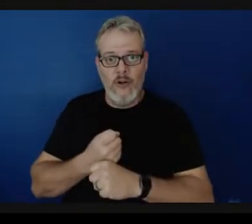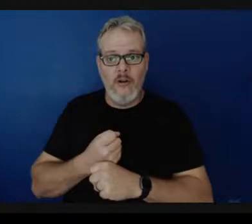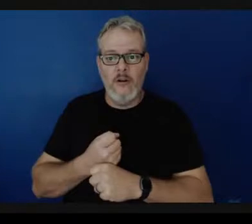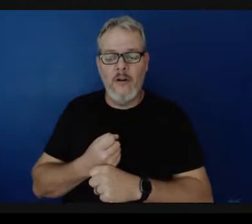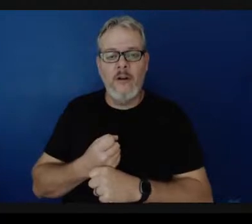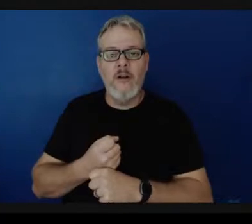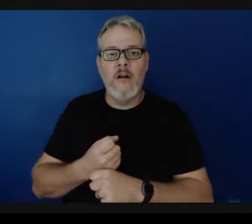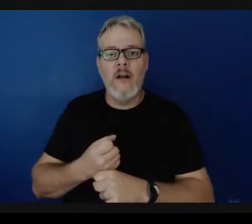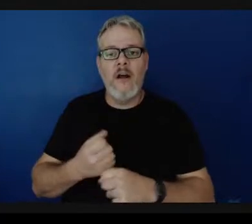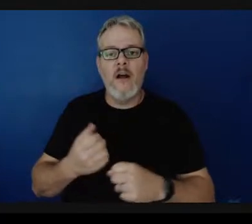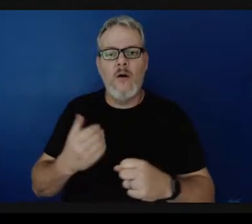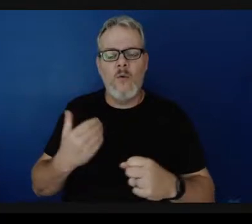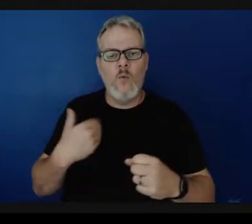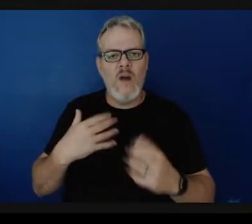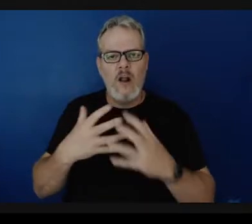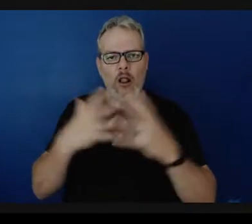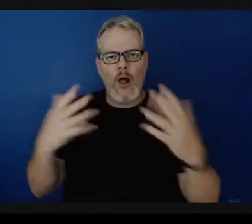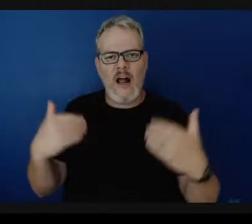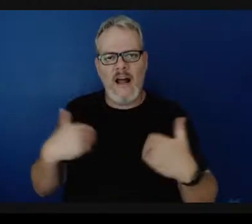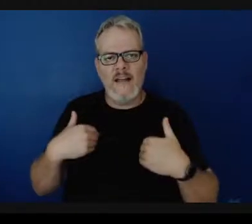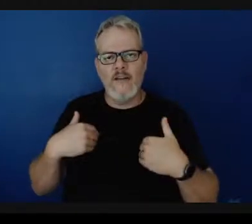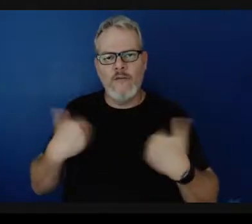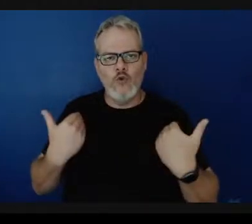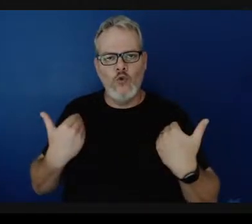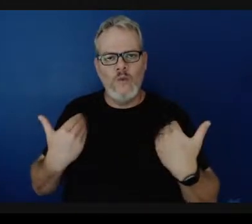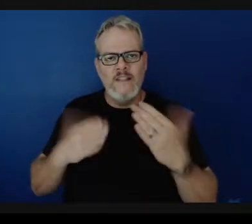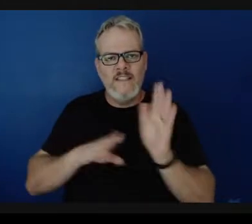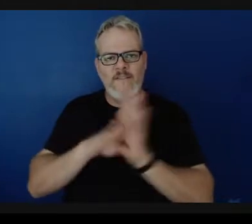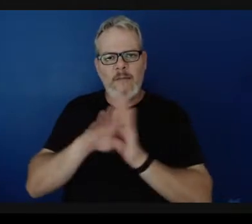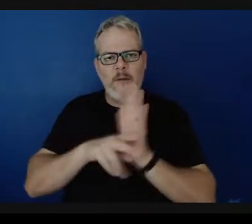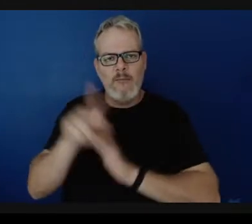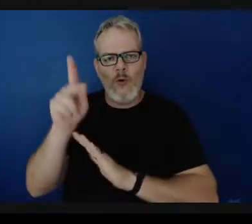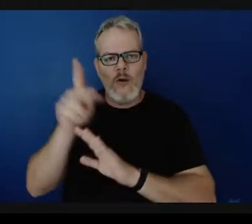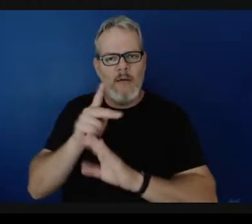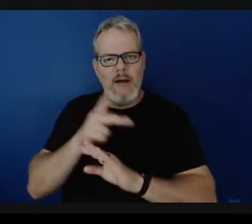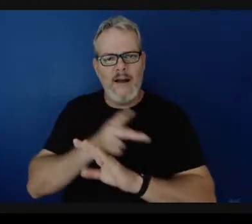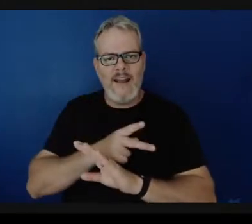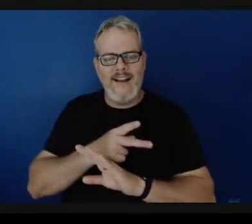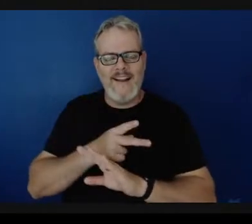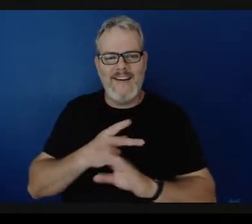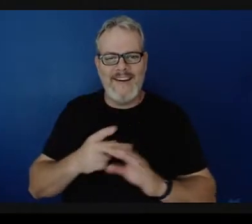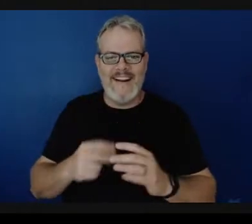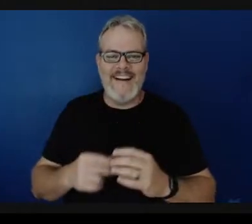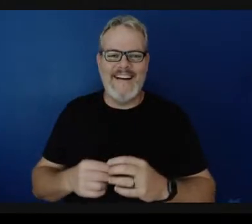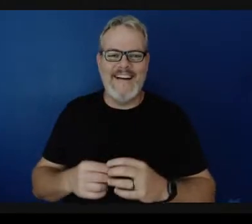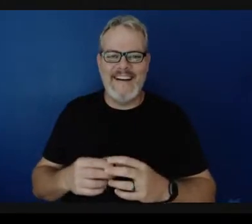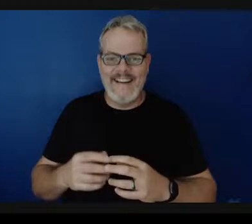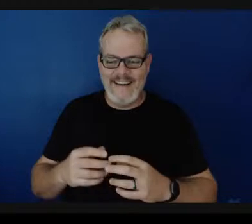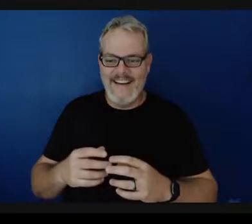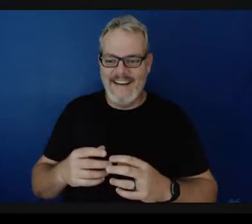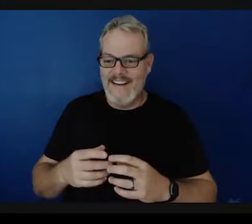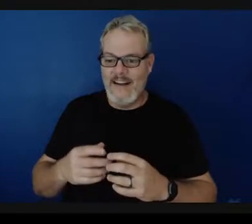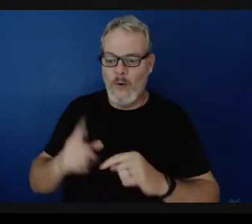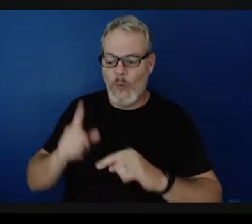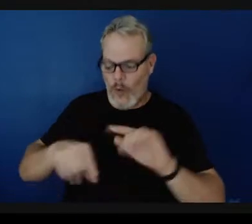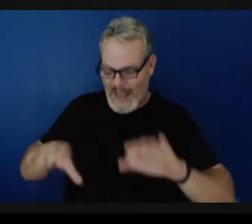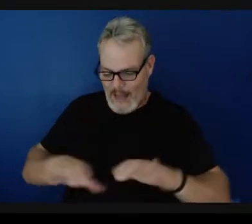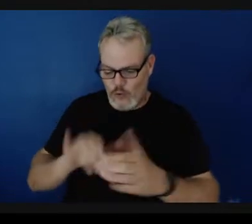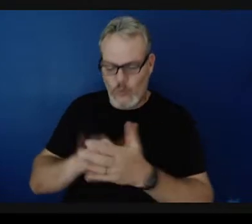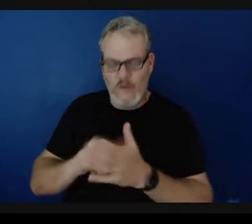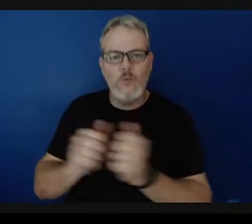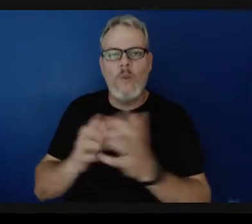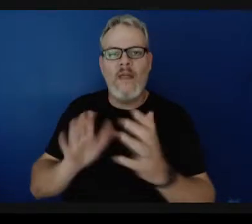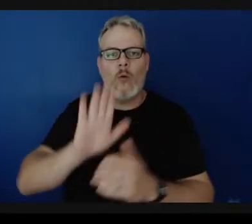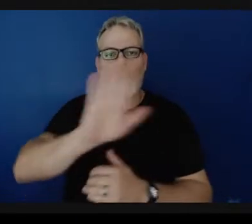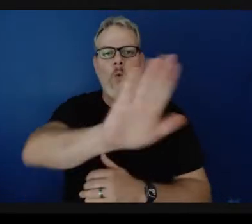outreach programs, with our youth development program that we've been putting together. And we cannot do this without you all contributing. So thank you very